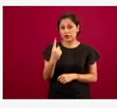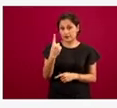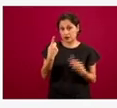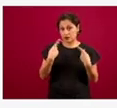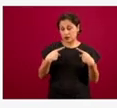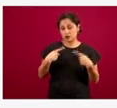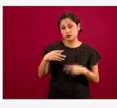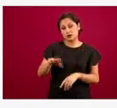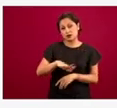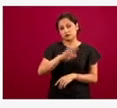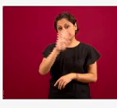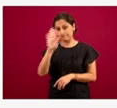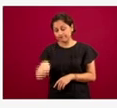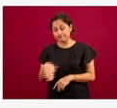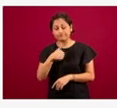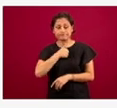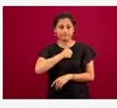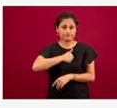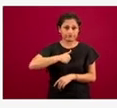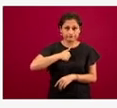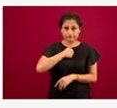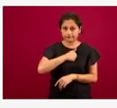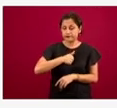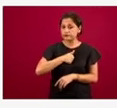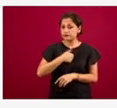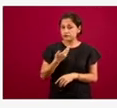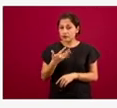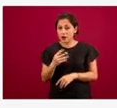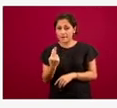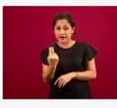And we've reached, unfortunately,